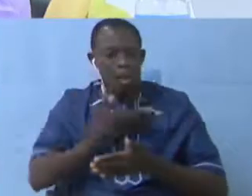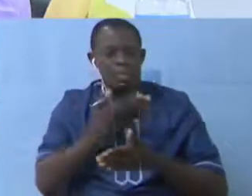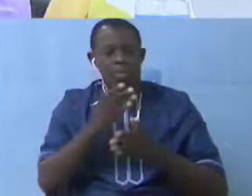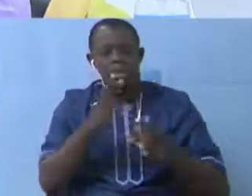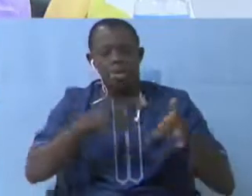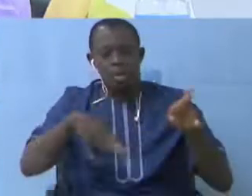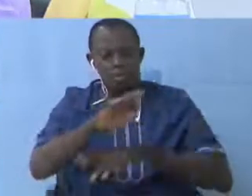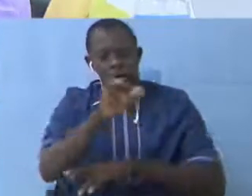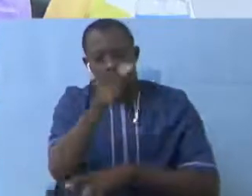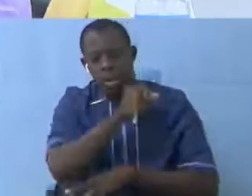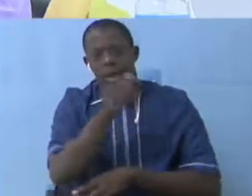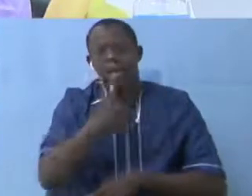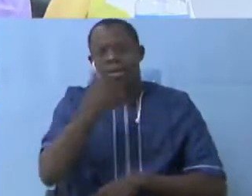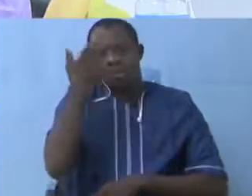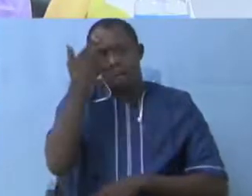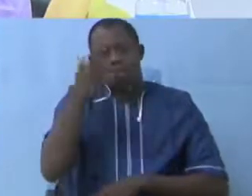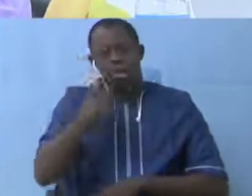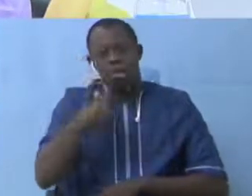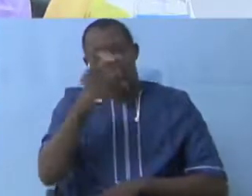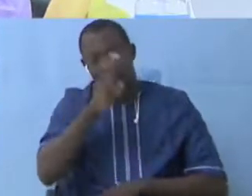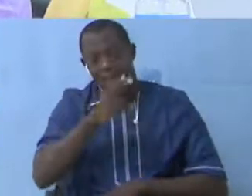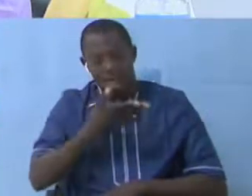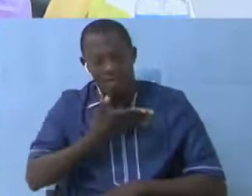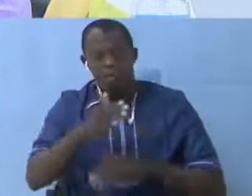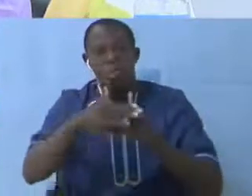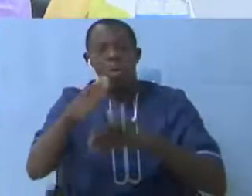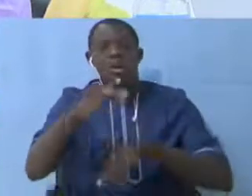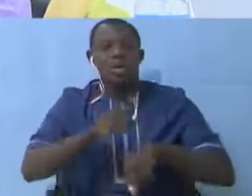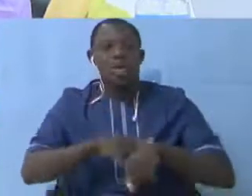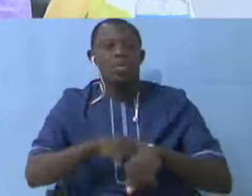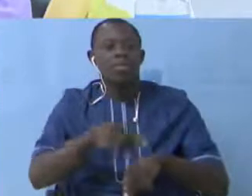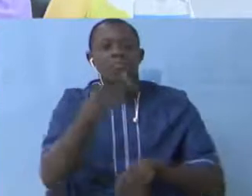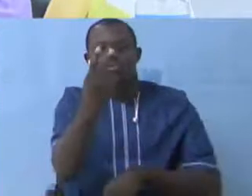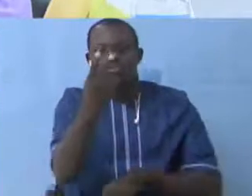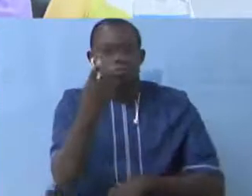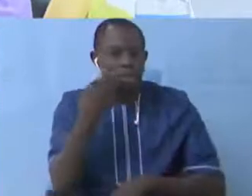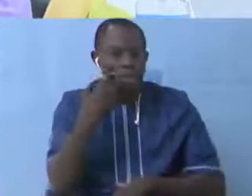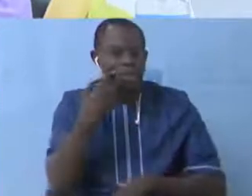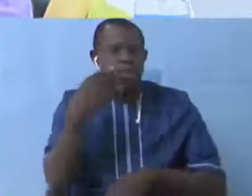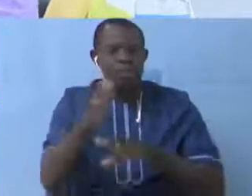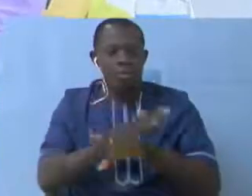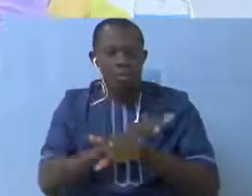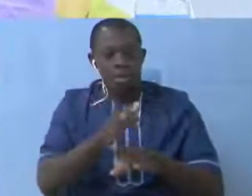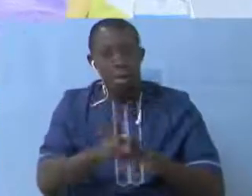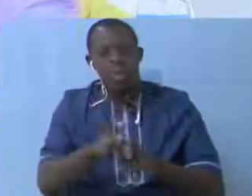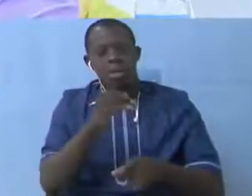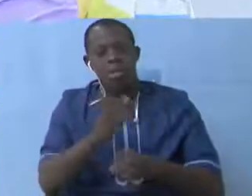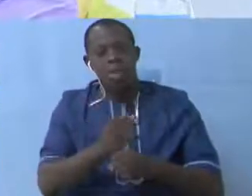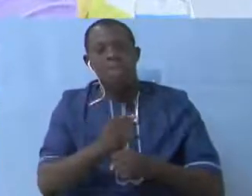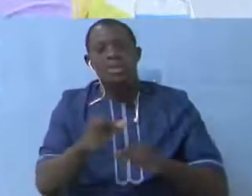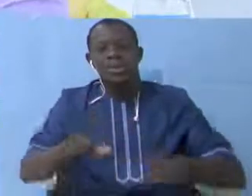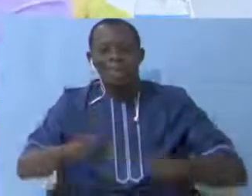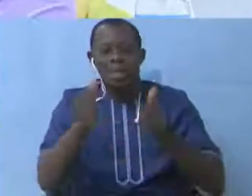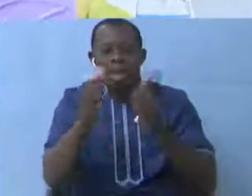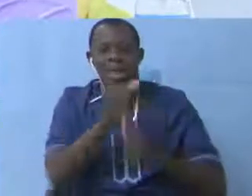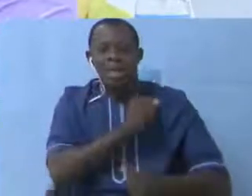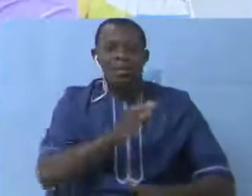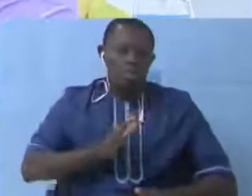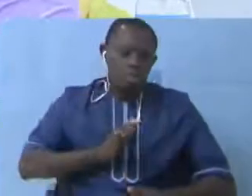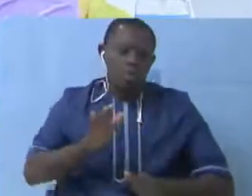I think he was trying to buy time. And this specific 2 days before the inauguration, it was clear that once we have that possibility